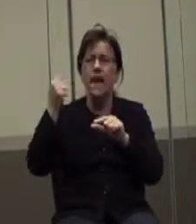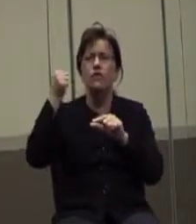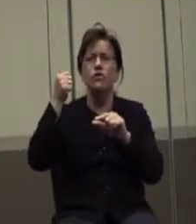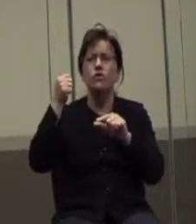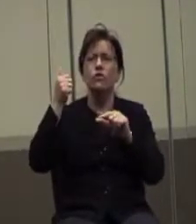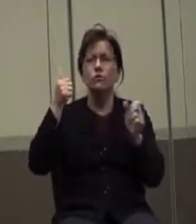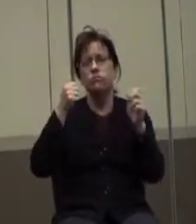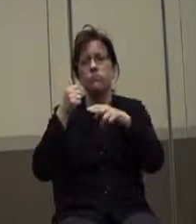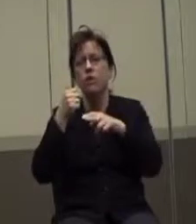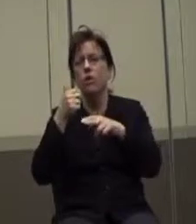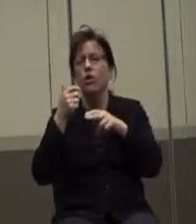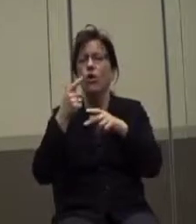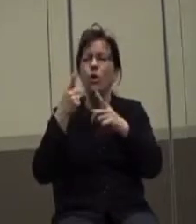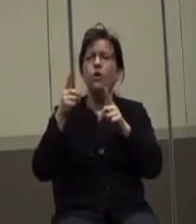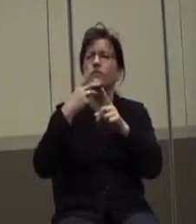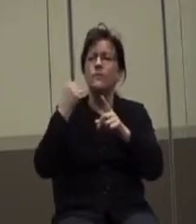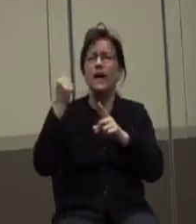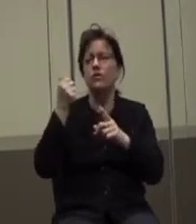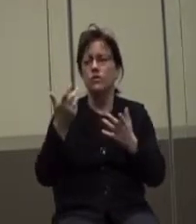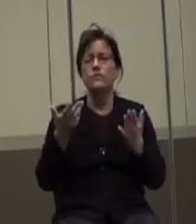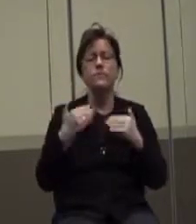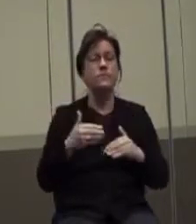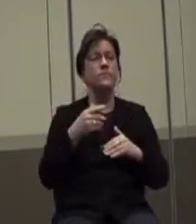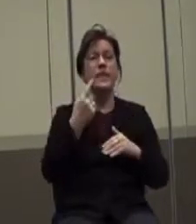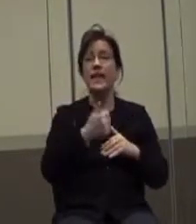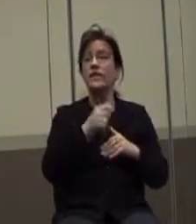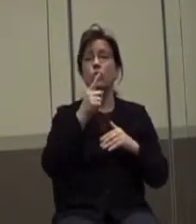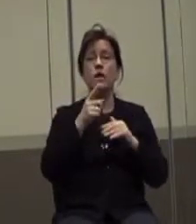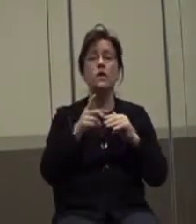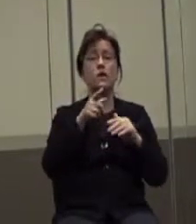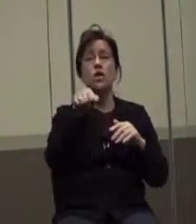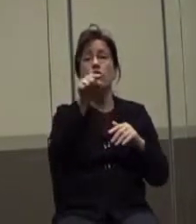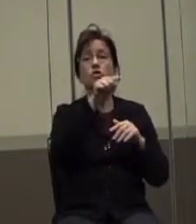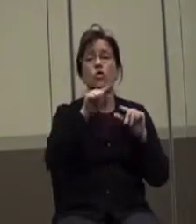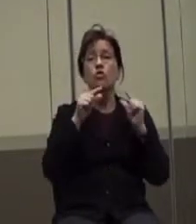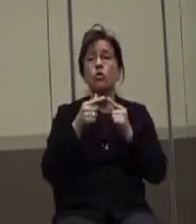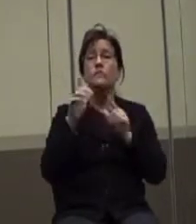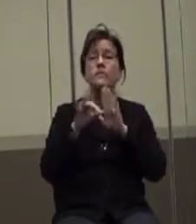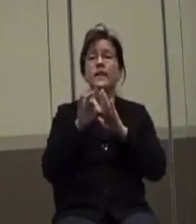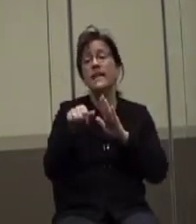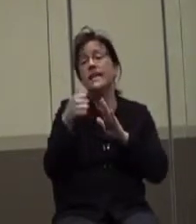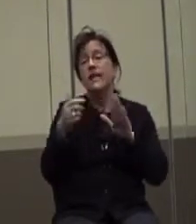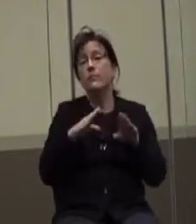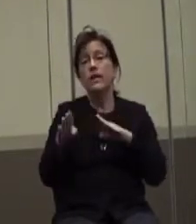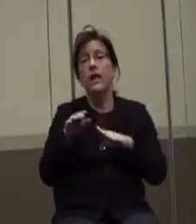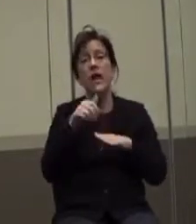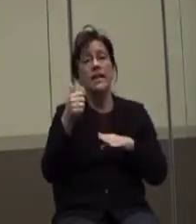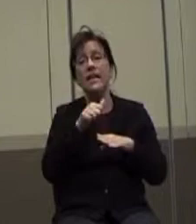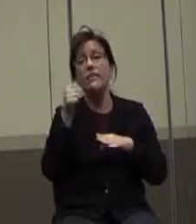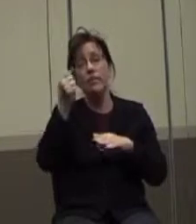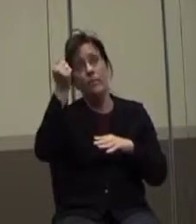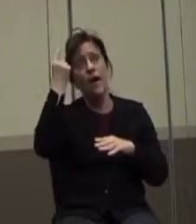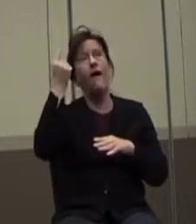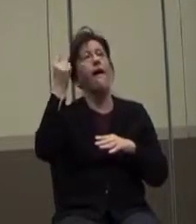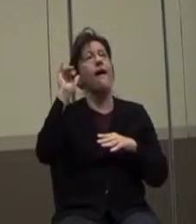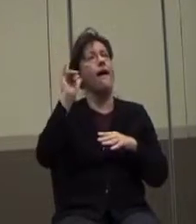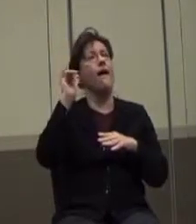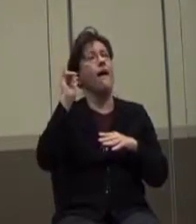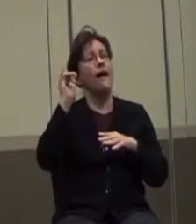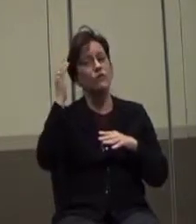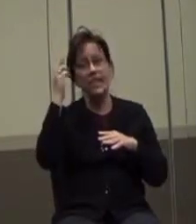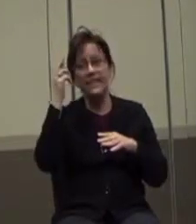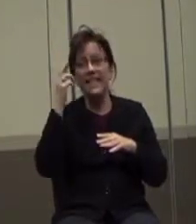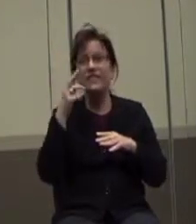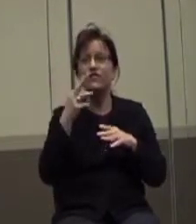All right? Anybody pick a different behavior? Any other insights that you came up with in this situation as you were looking at your